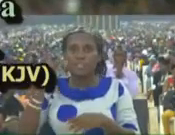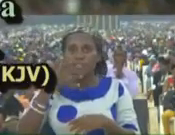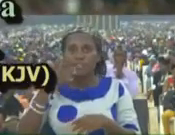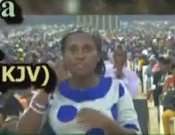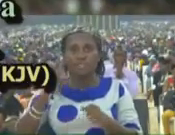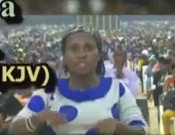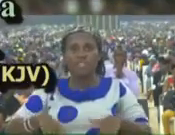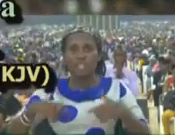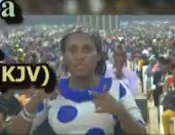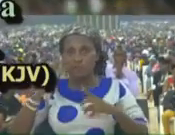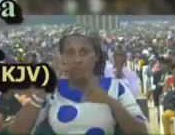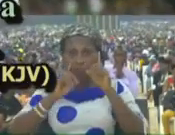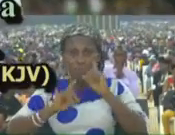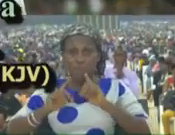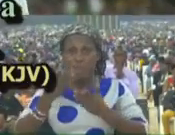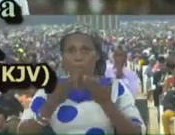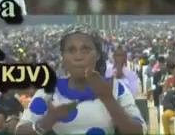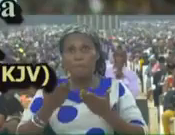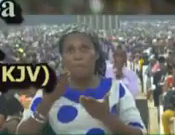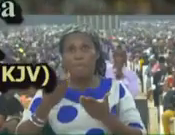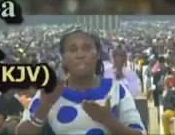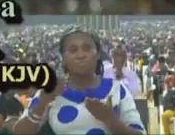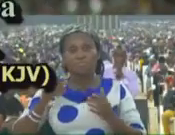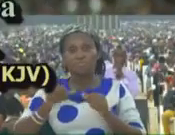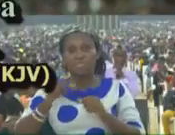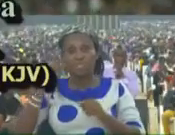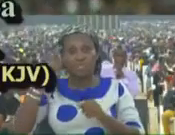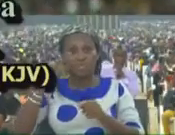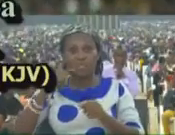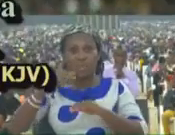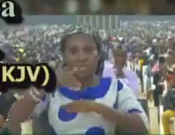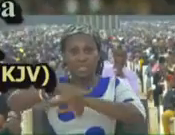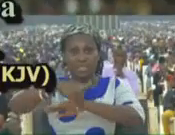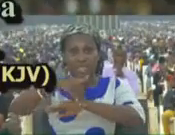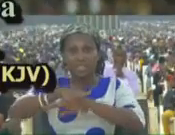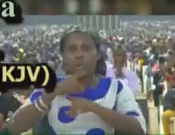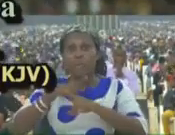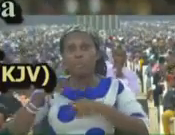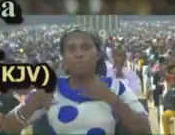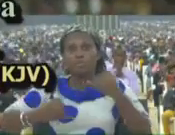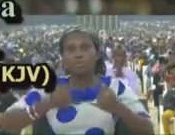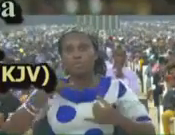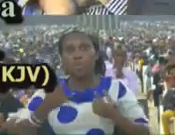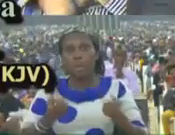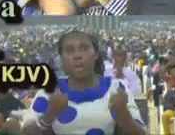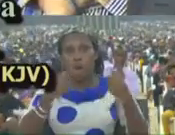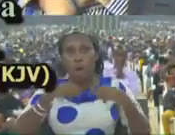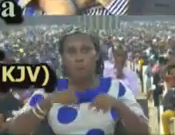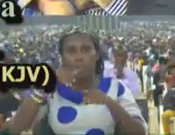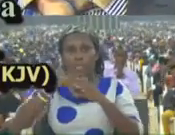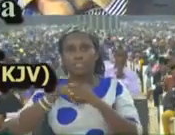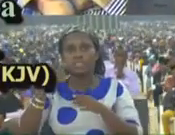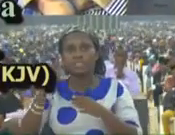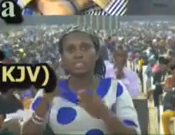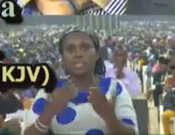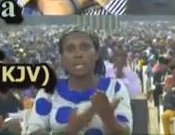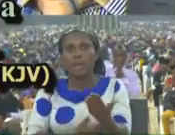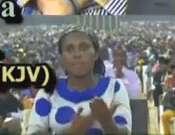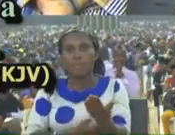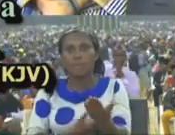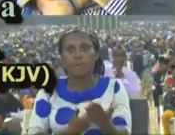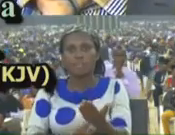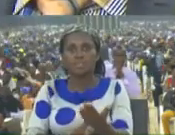Weeping may endure for a night, but joy cometh in the morning.